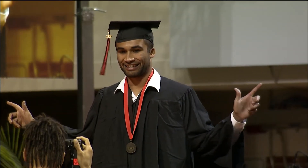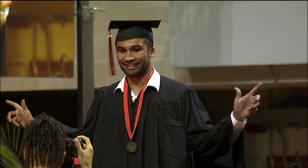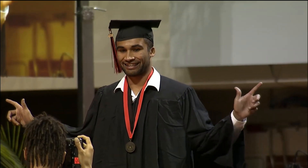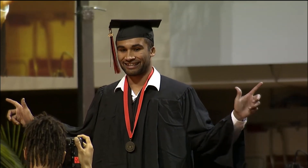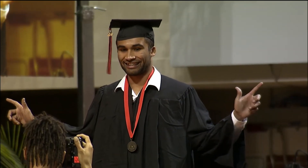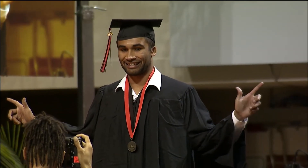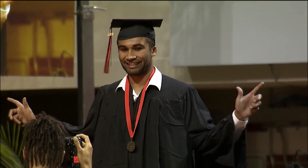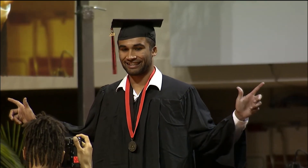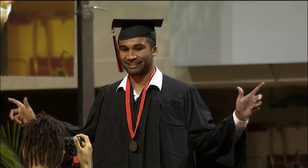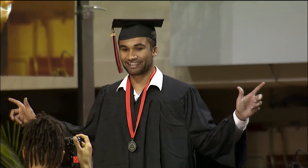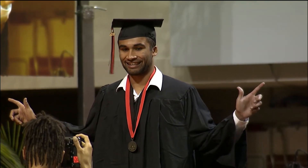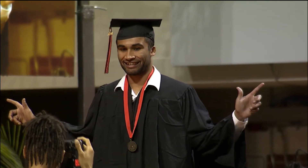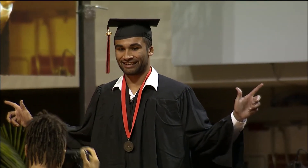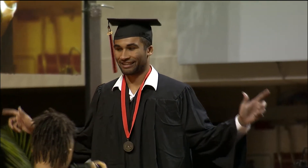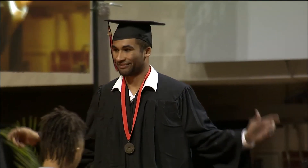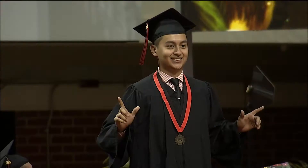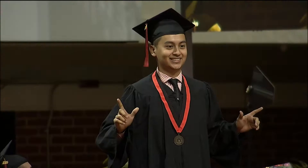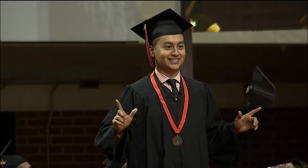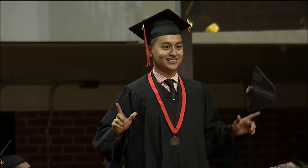Samson Dwayne Sawyer.